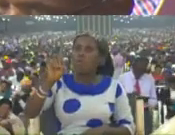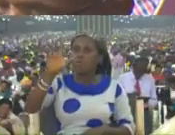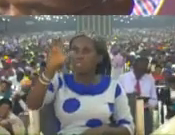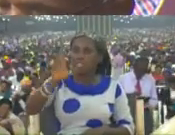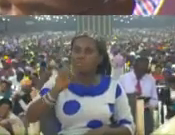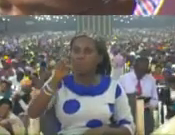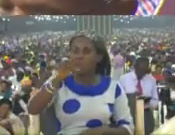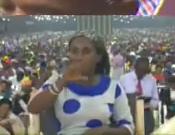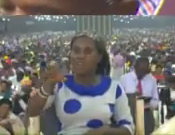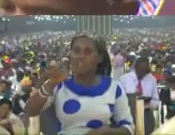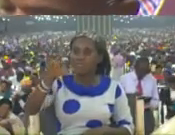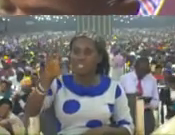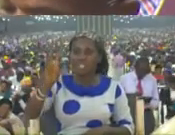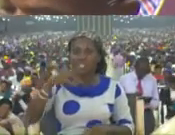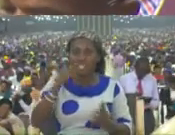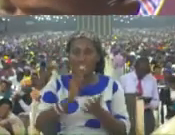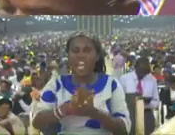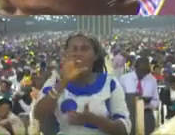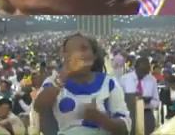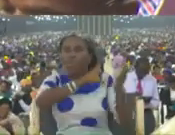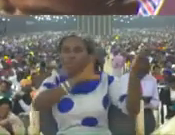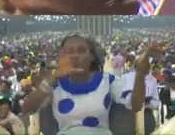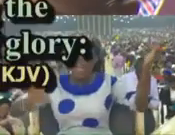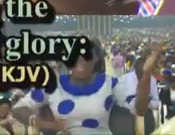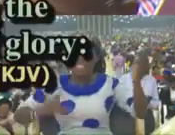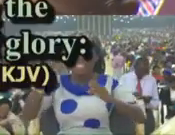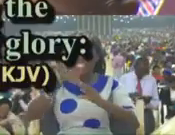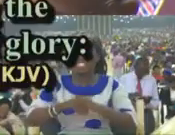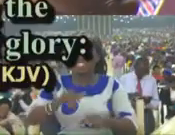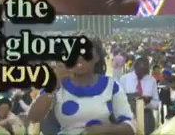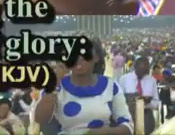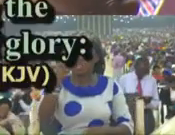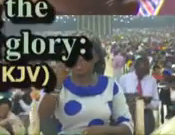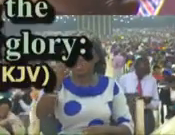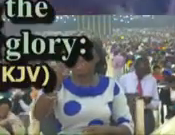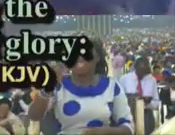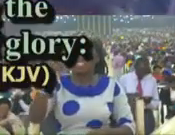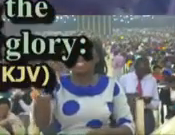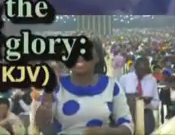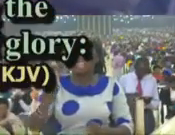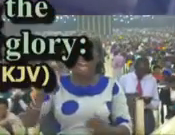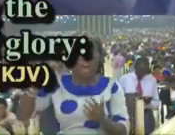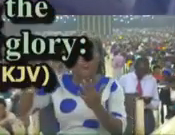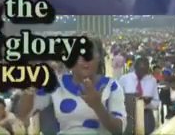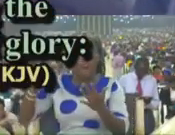Colossians 1:27 says, Christ in you, the hope of glory.